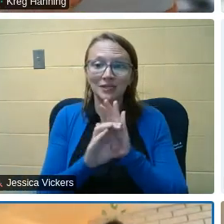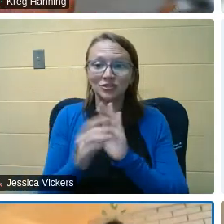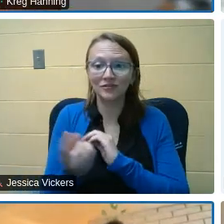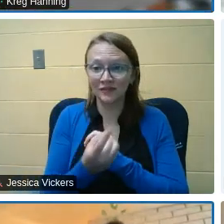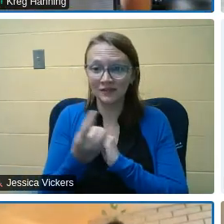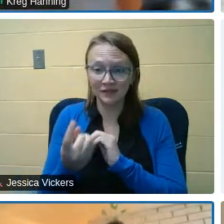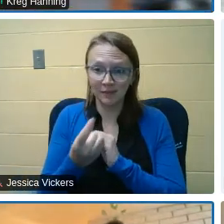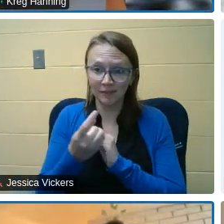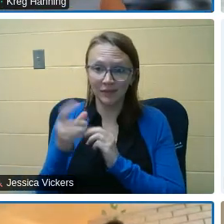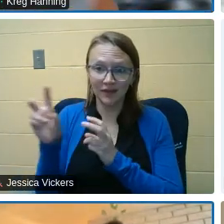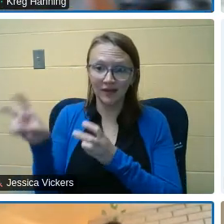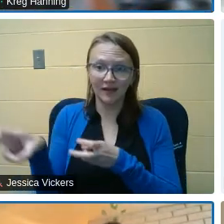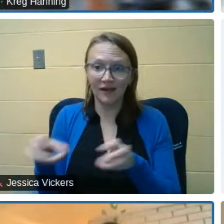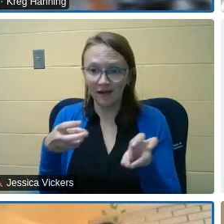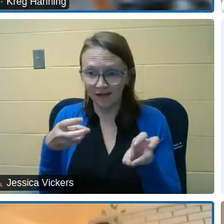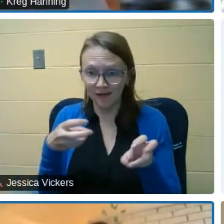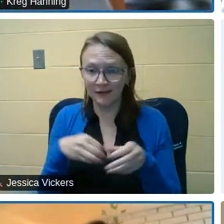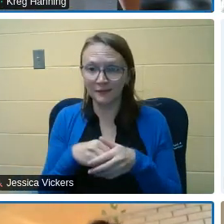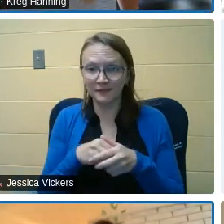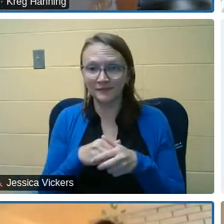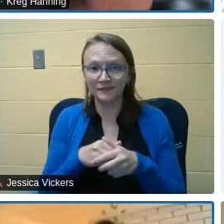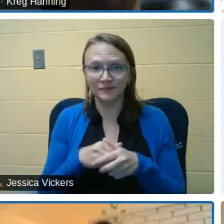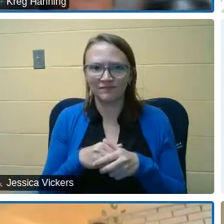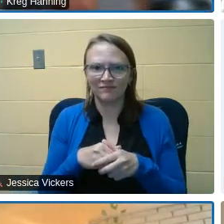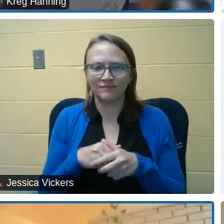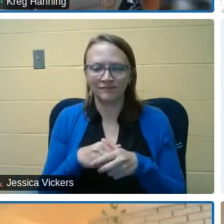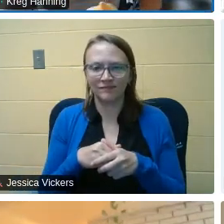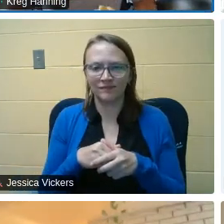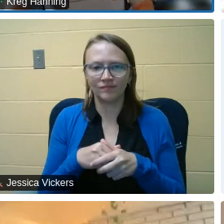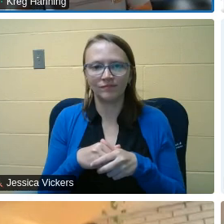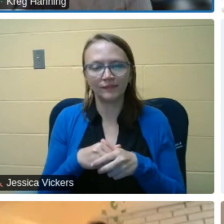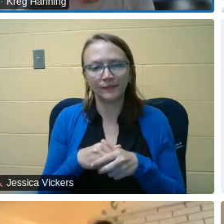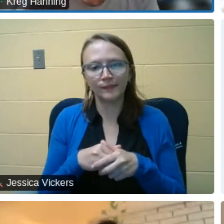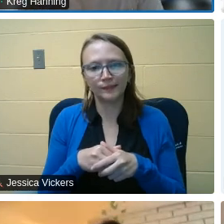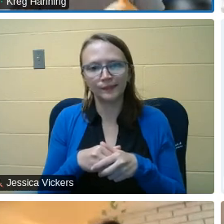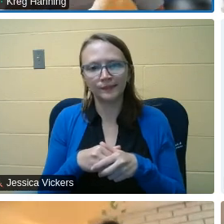and sure. The sprite. All right, let's see.